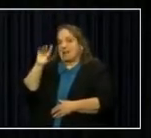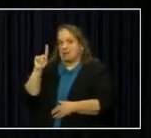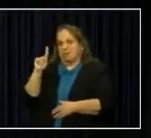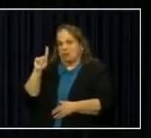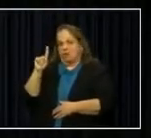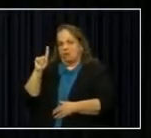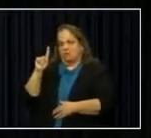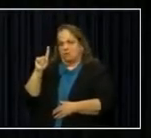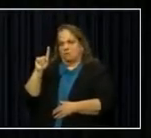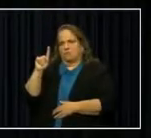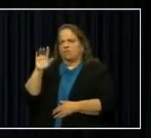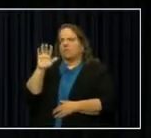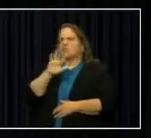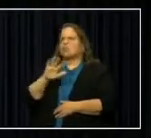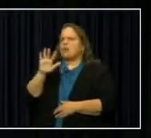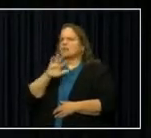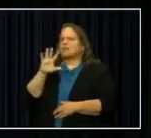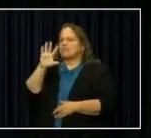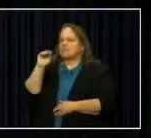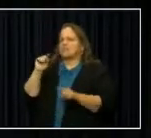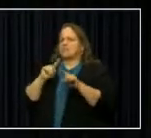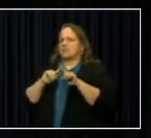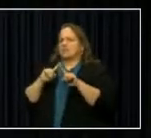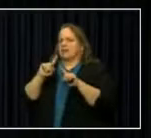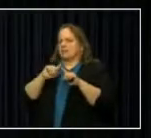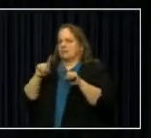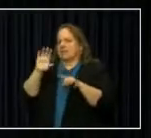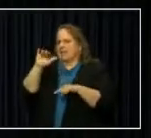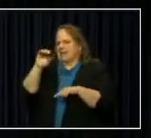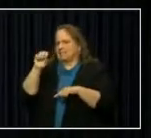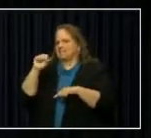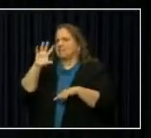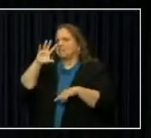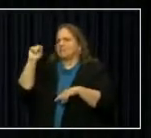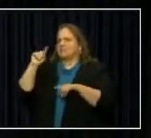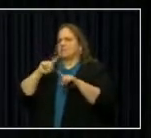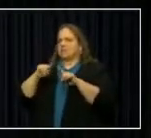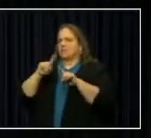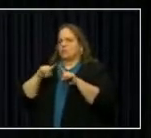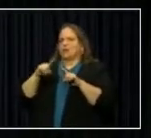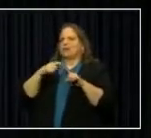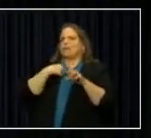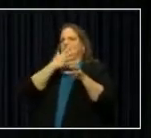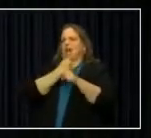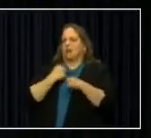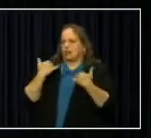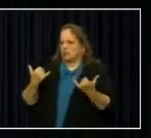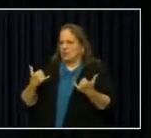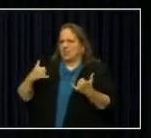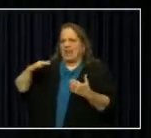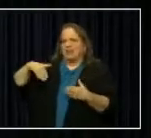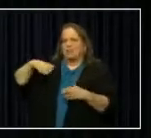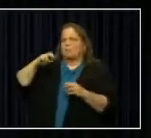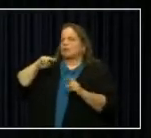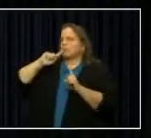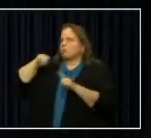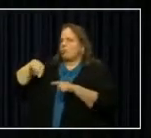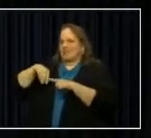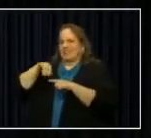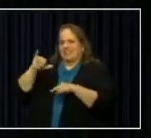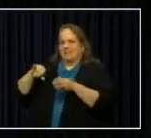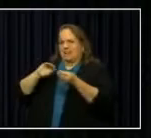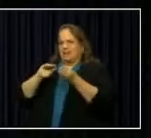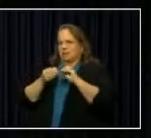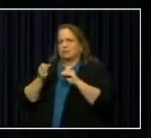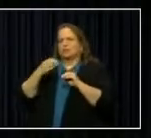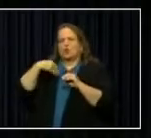2,291. We know there are at least 50 cases, 50 positives that came in today that haven't been imported into this number.